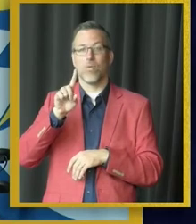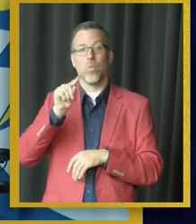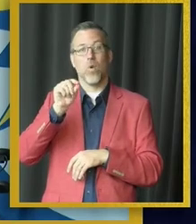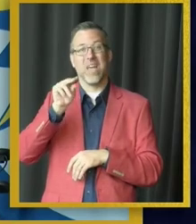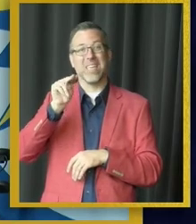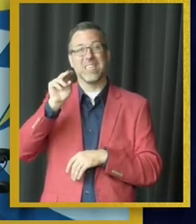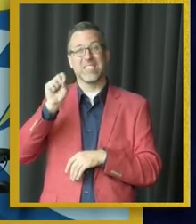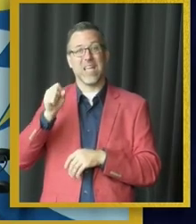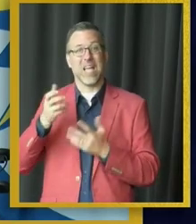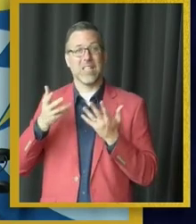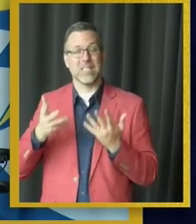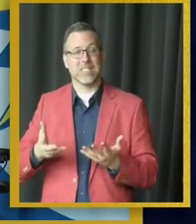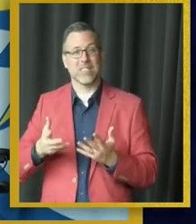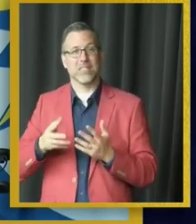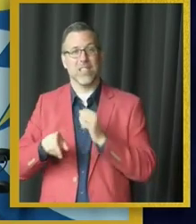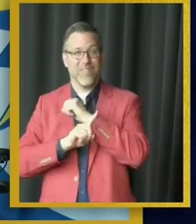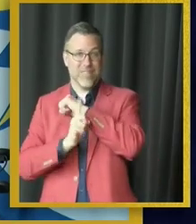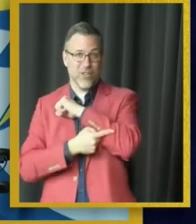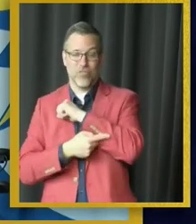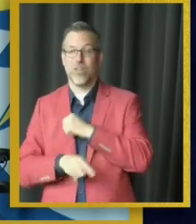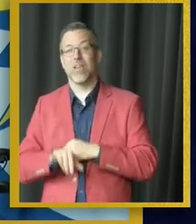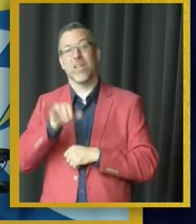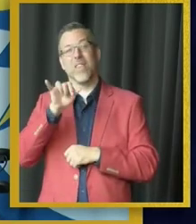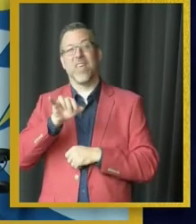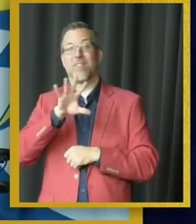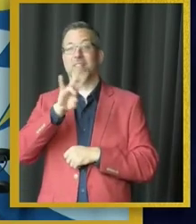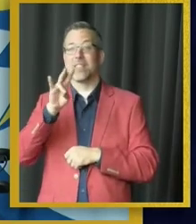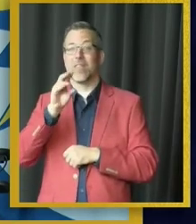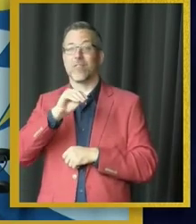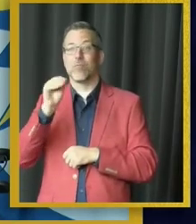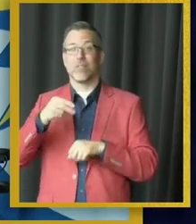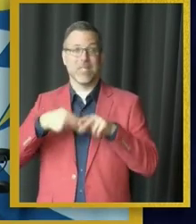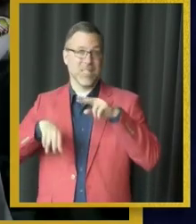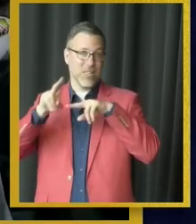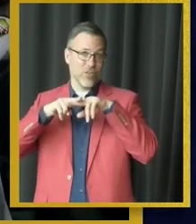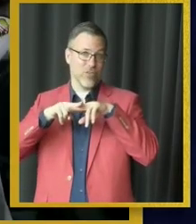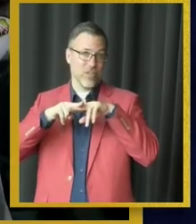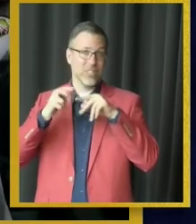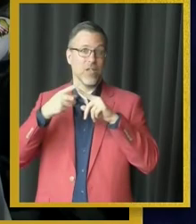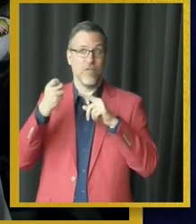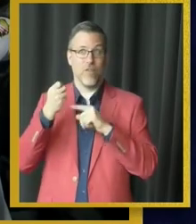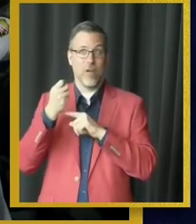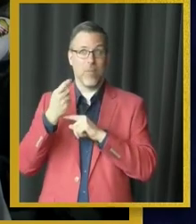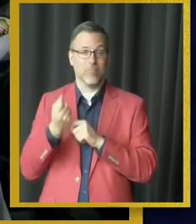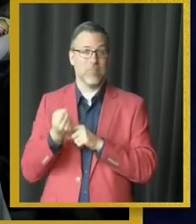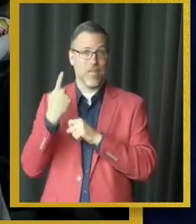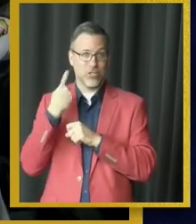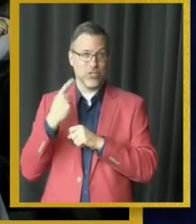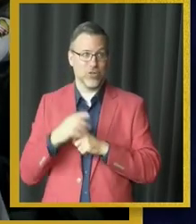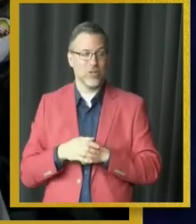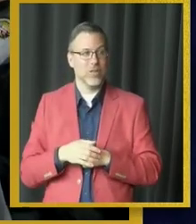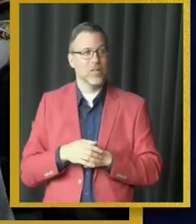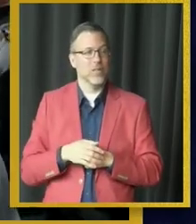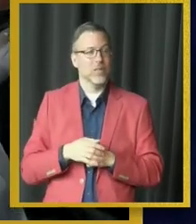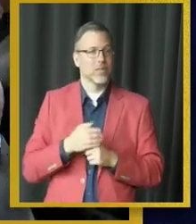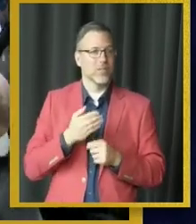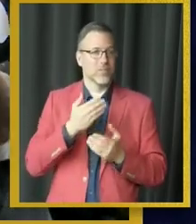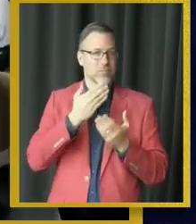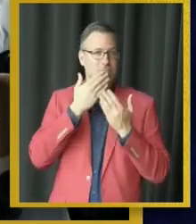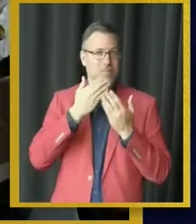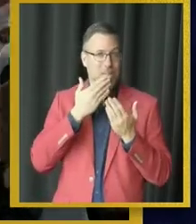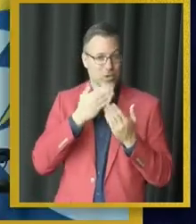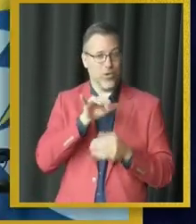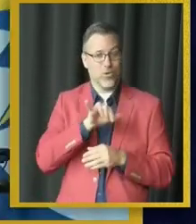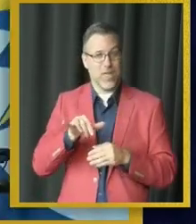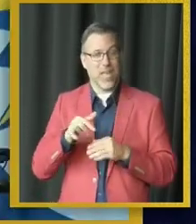tons of litter. That's a 57% increase from the year before. Thank you to those crews for their hard